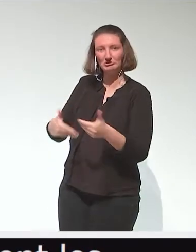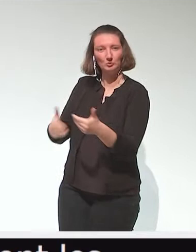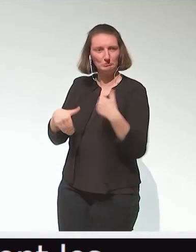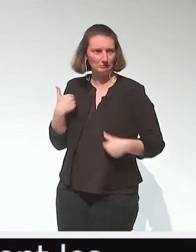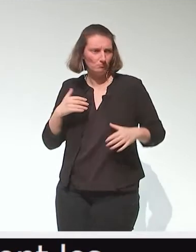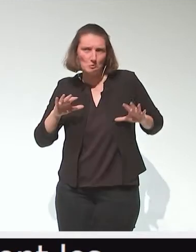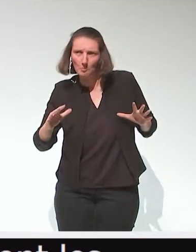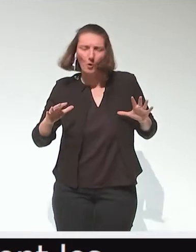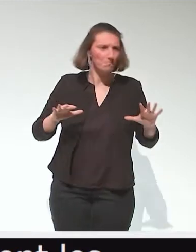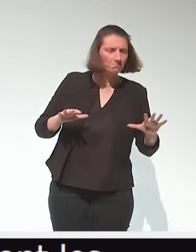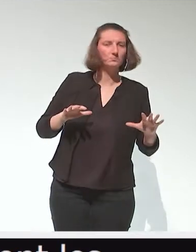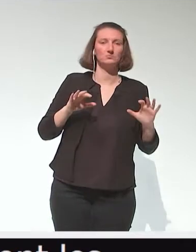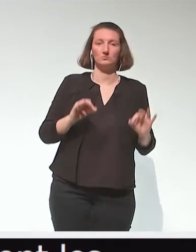employers